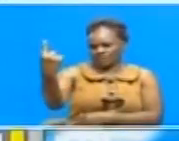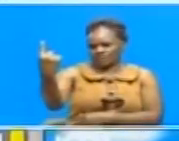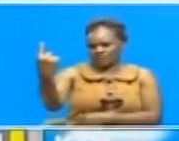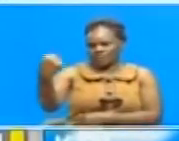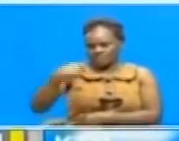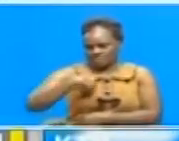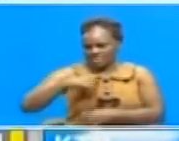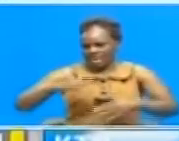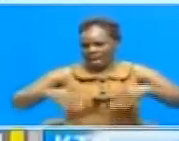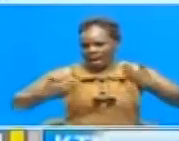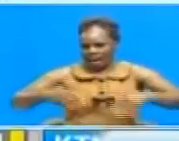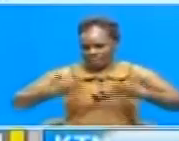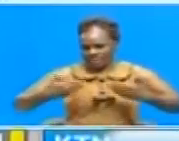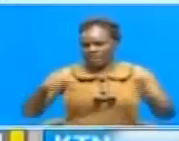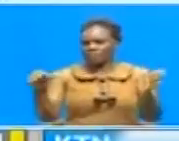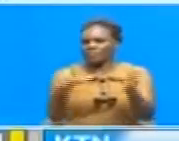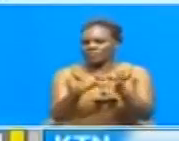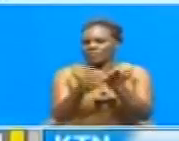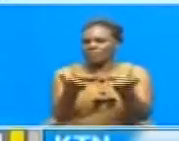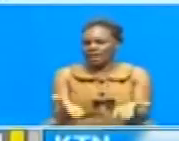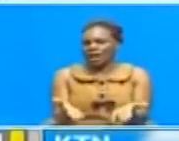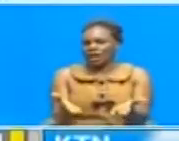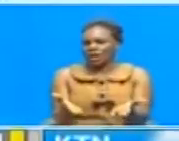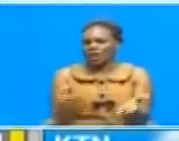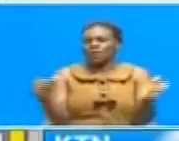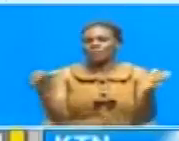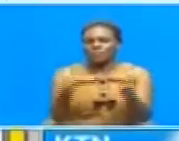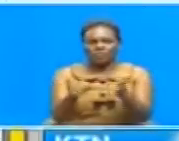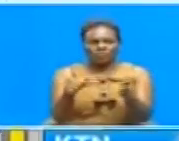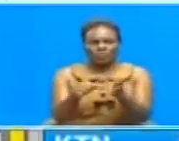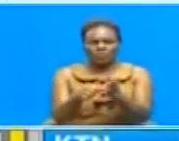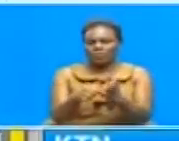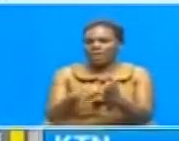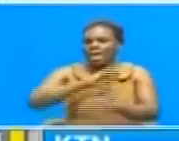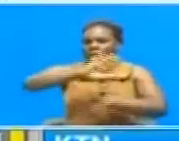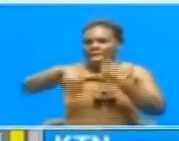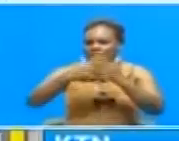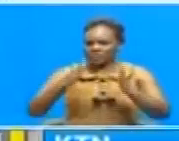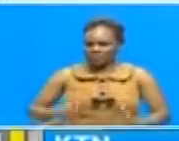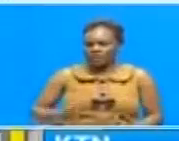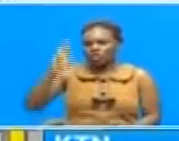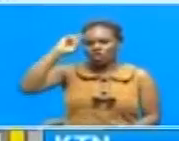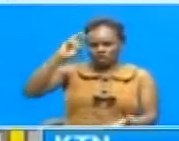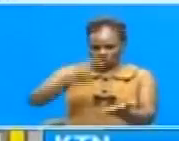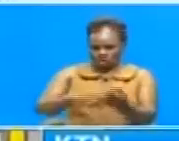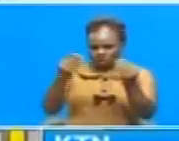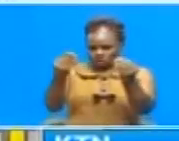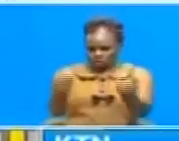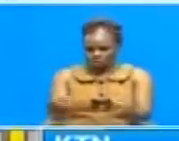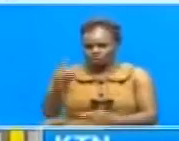why I'm happy that the problem now is a problem that everybody recognizes that it needs a solution.